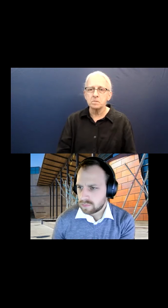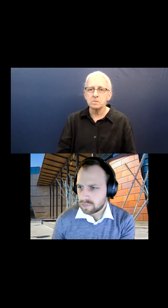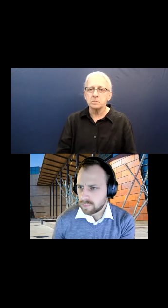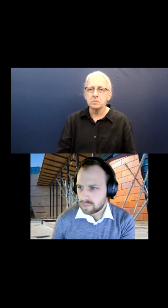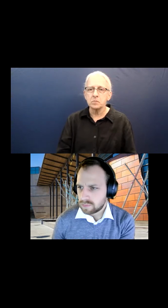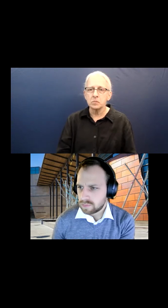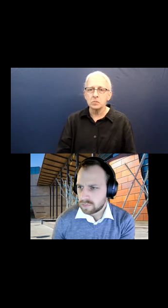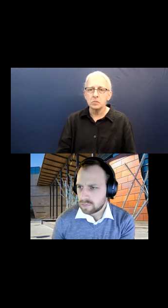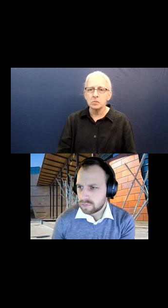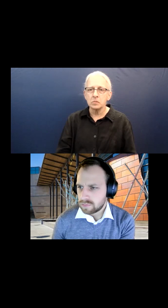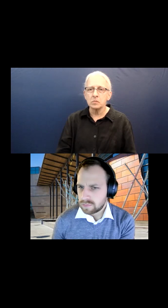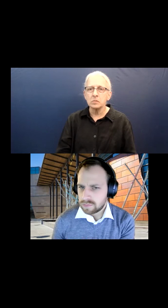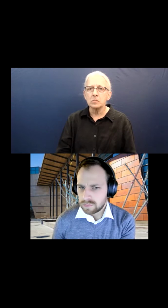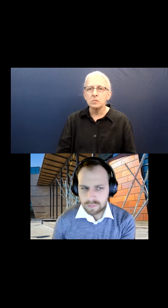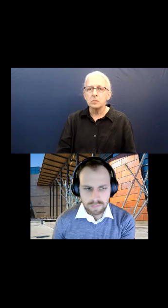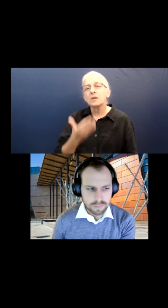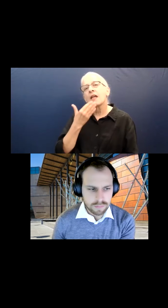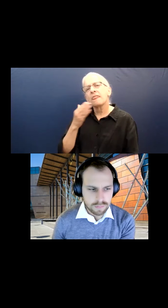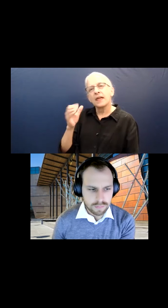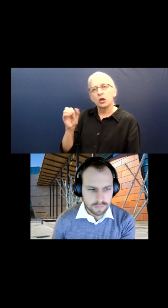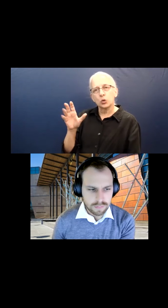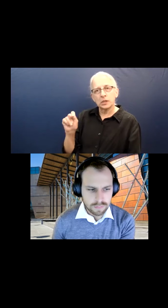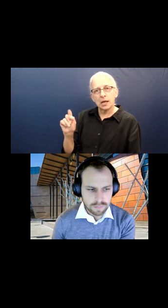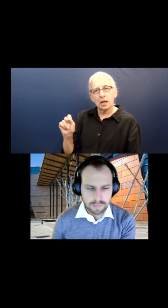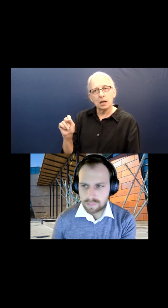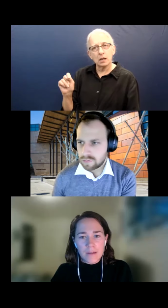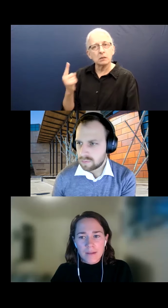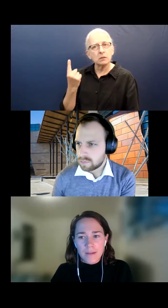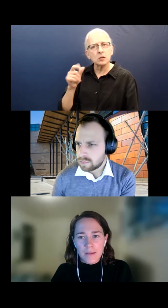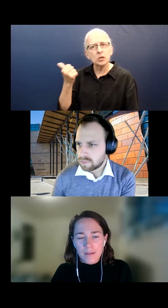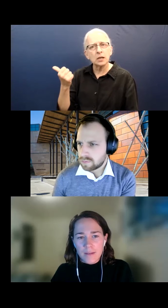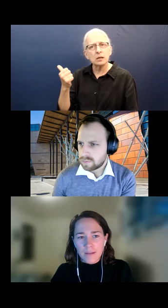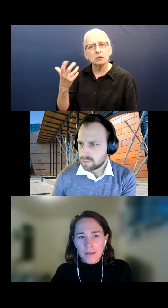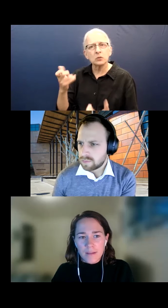And thanks, Scott. Anything else to add to that one?